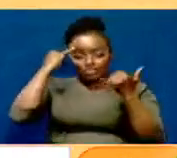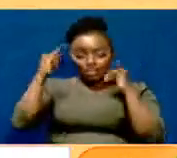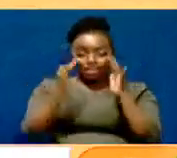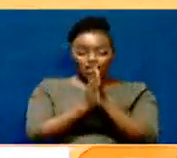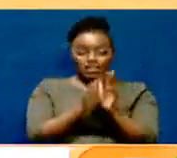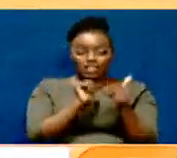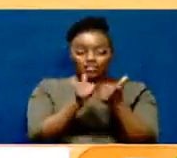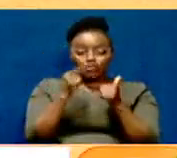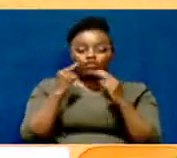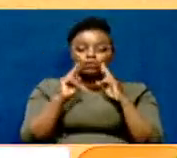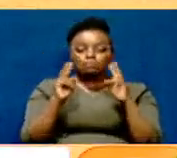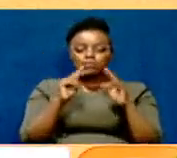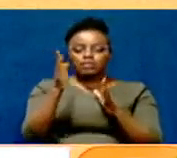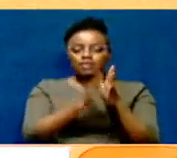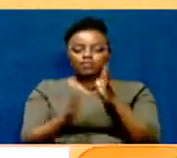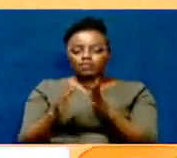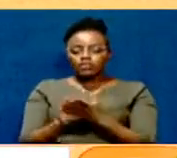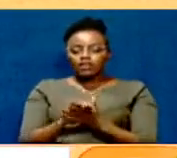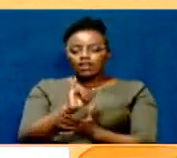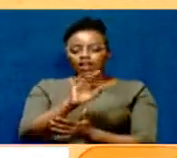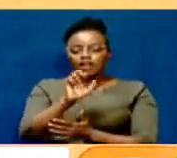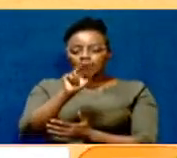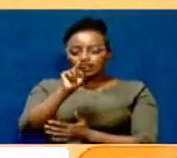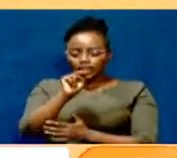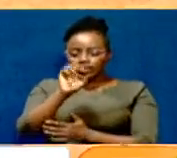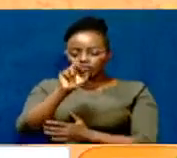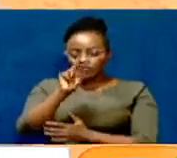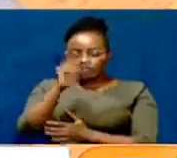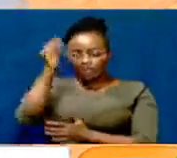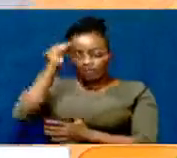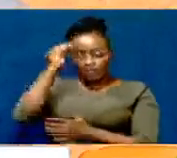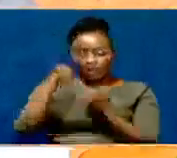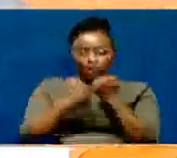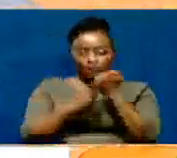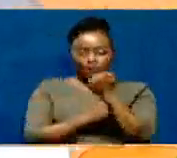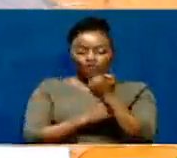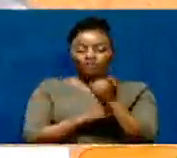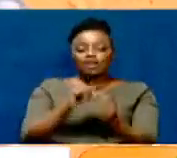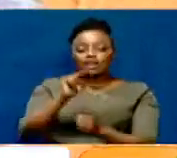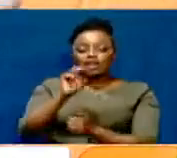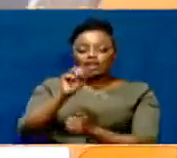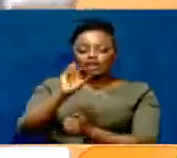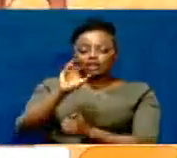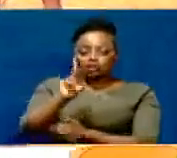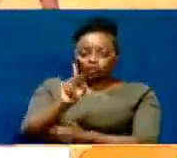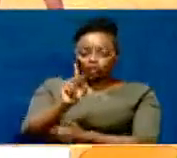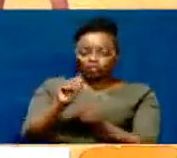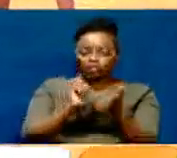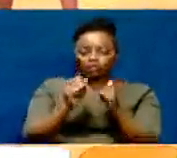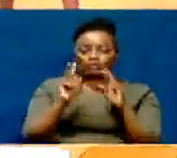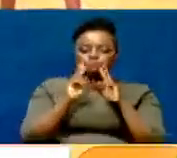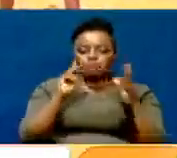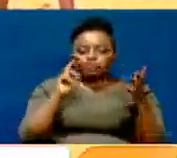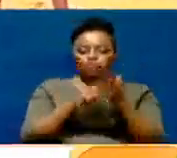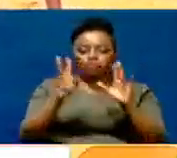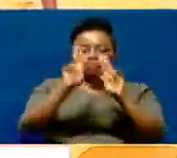under Sports for Peace organized by the Irene Limika Foundation together with the National Olympic Committee of Kenya. Sports for Peace is recognized